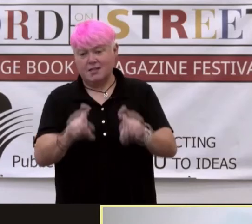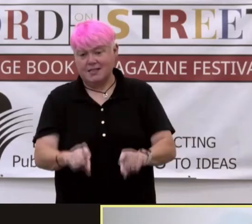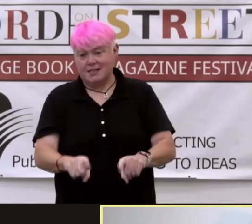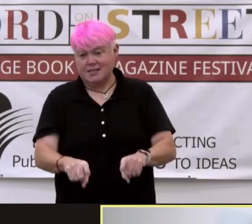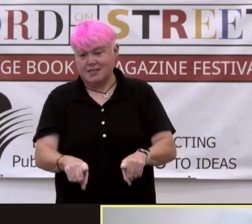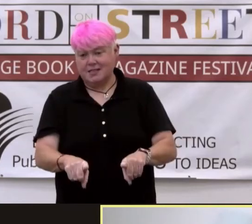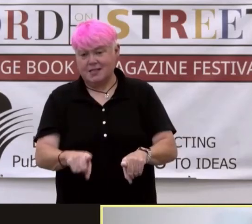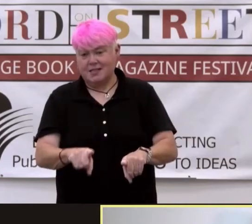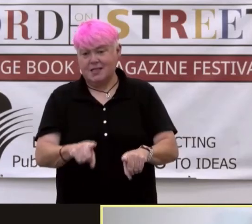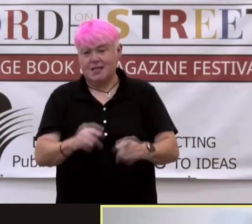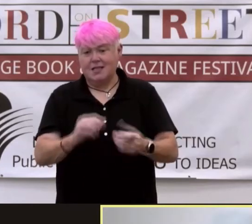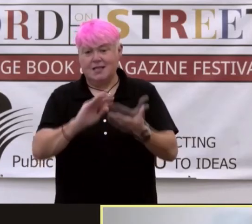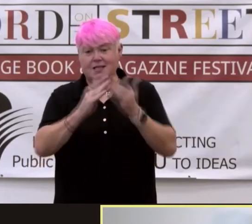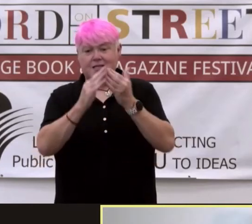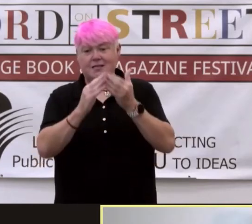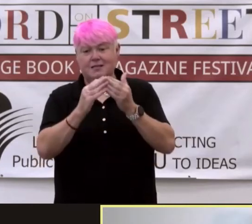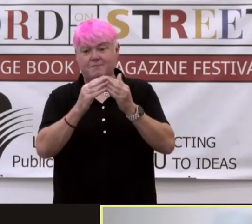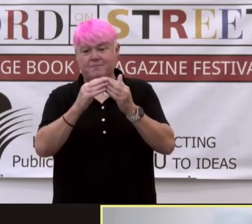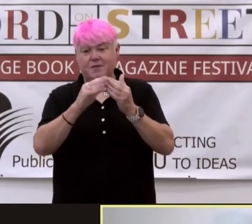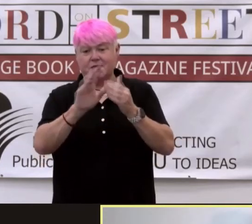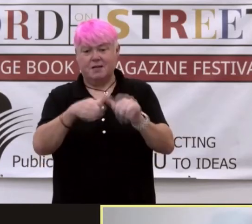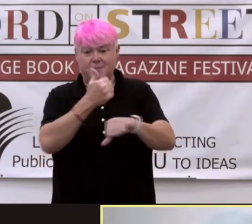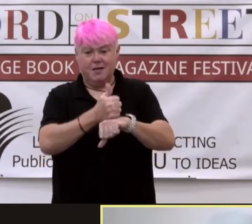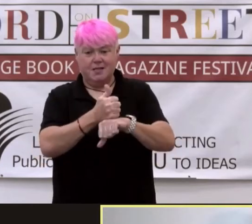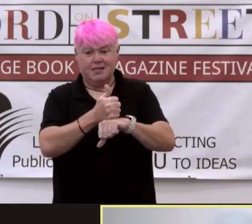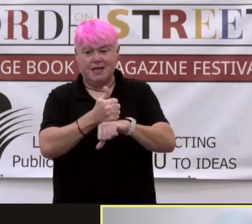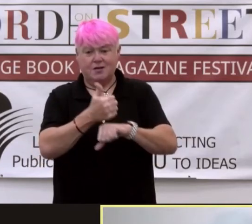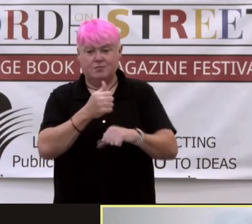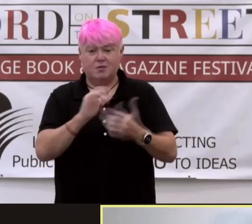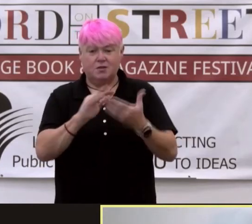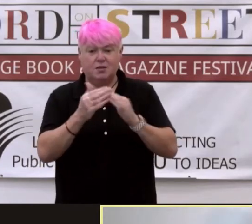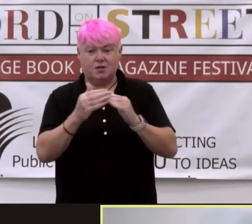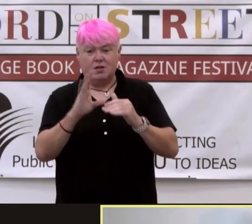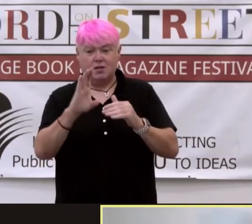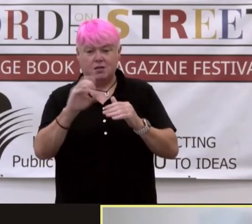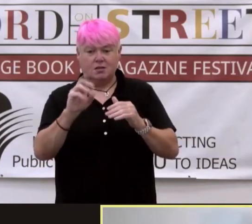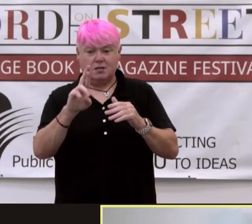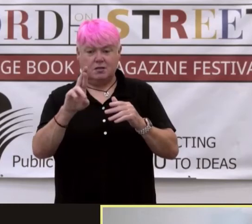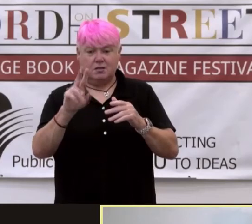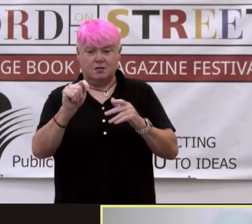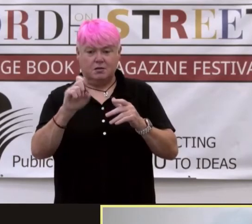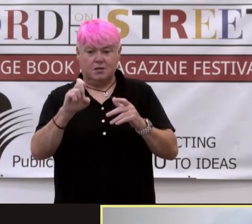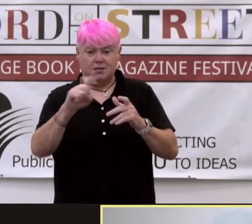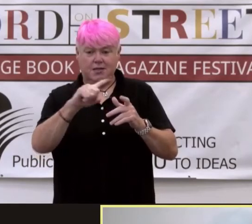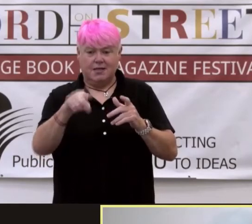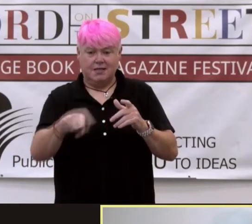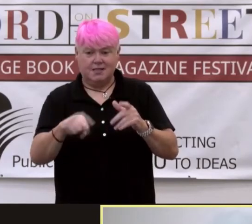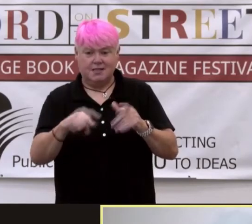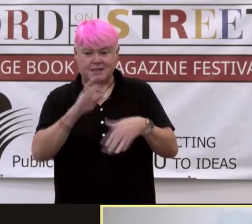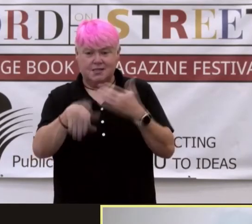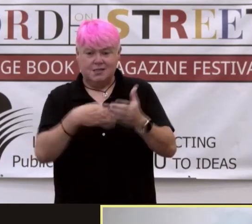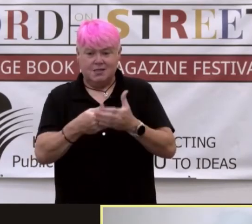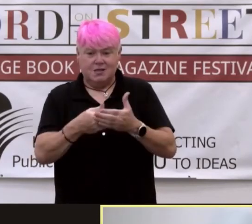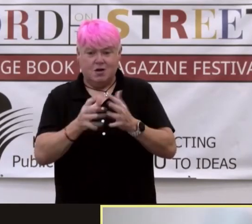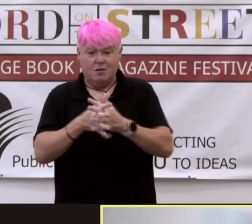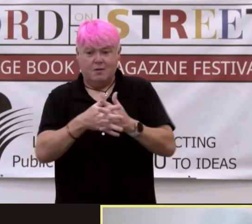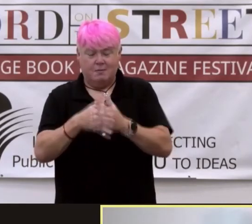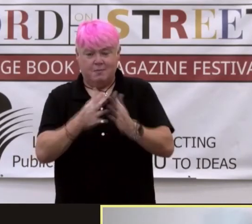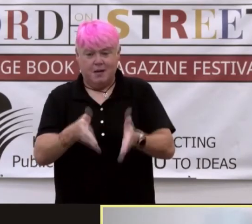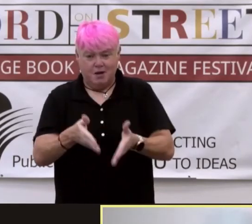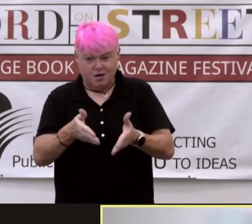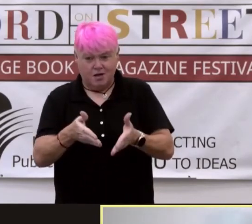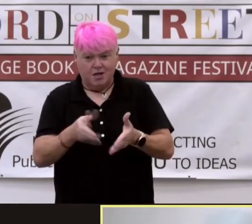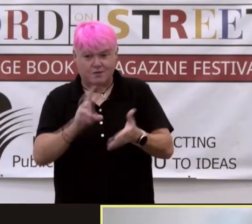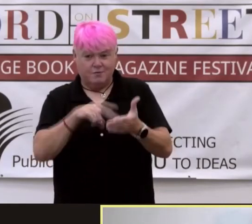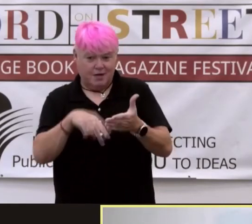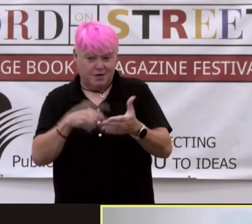fictional town called Cortege, and I don't think I've defined it in Canada or America. So all my American readers think it's set in America, and all my Canadian